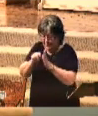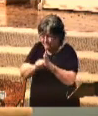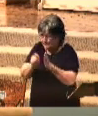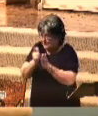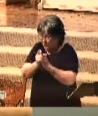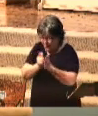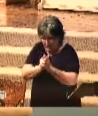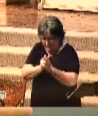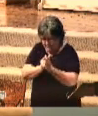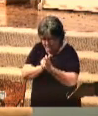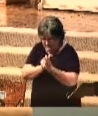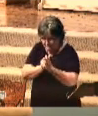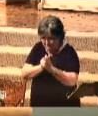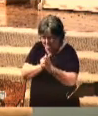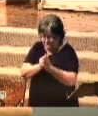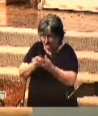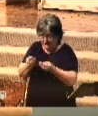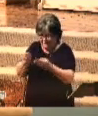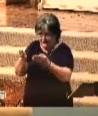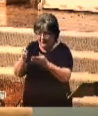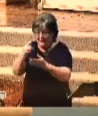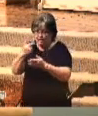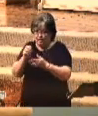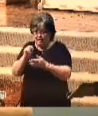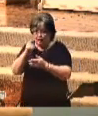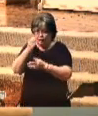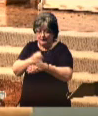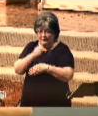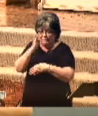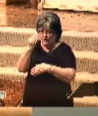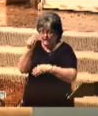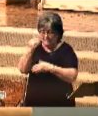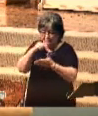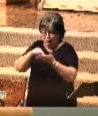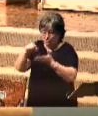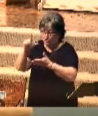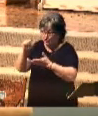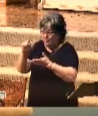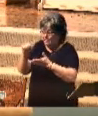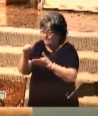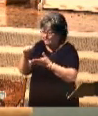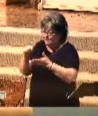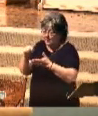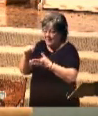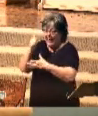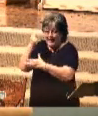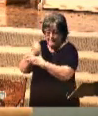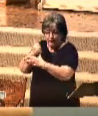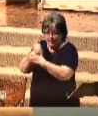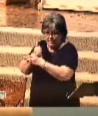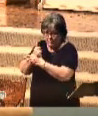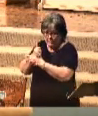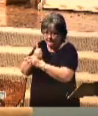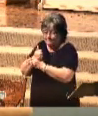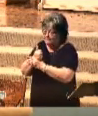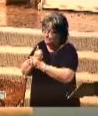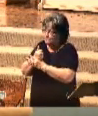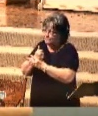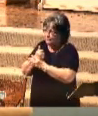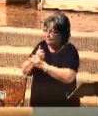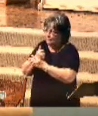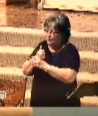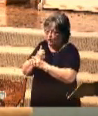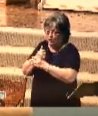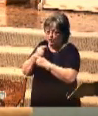And if you look there in Genesis chapter 14 and verse 20, you'll find that Abraham, whenever he went